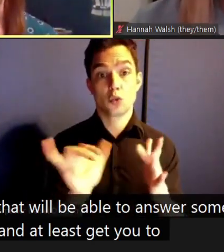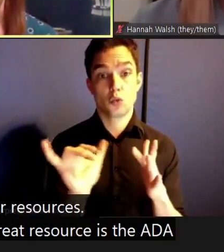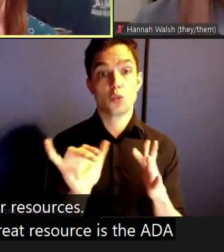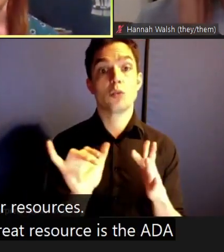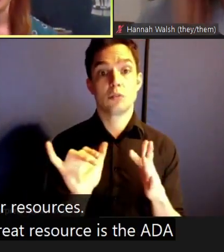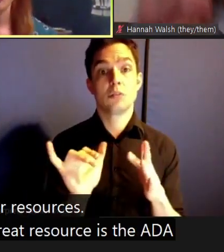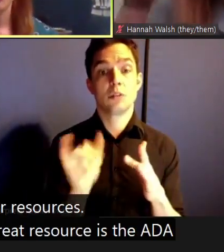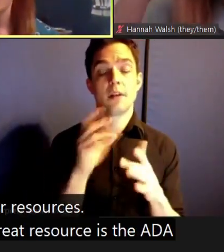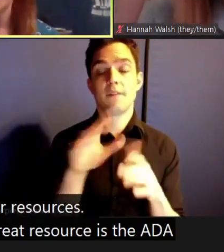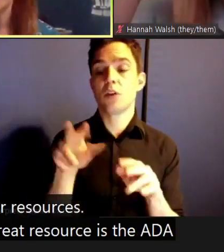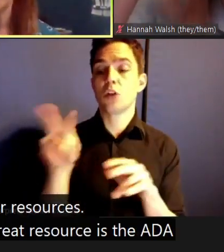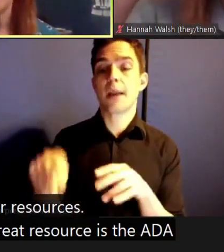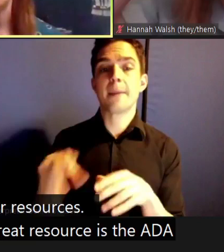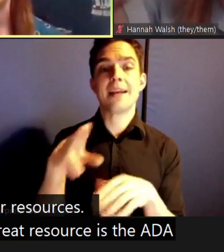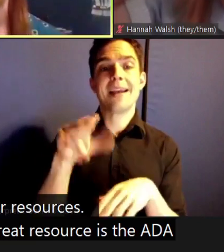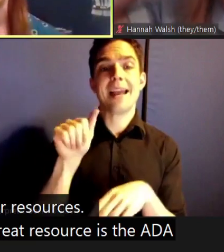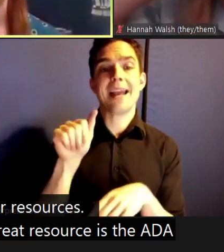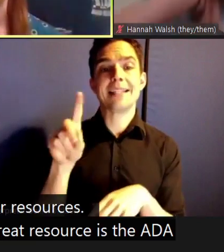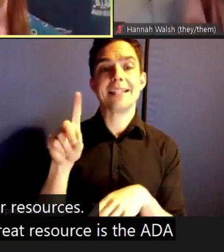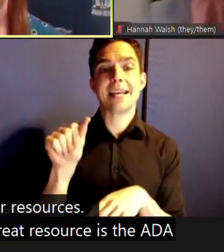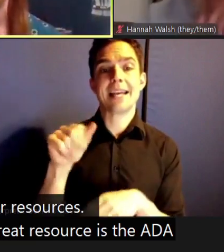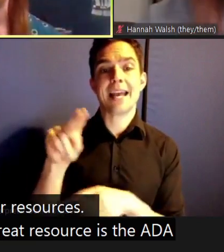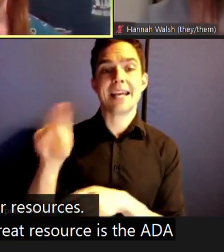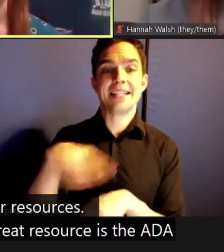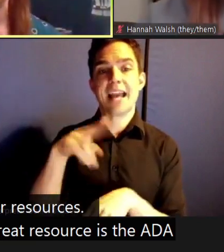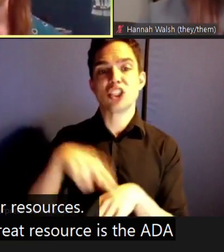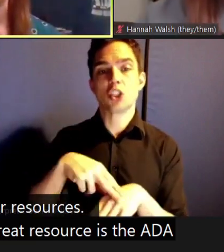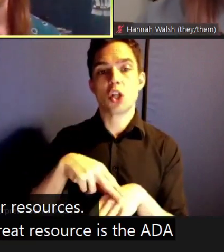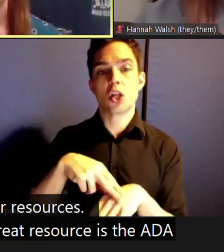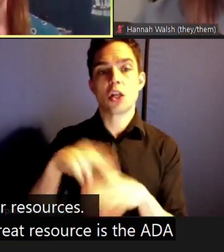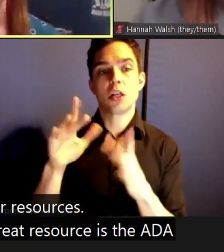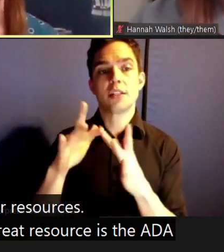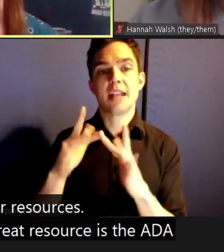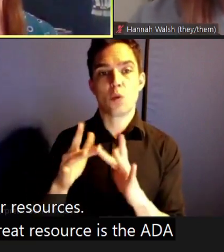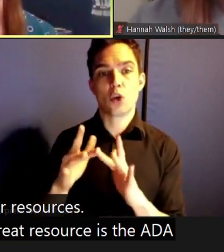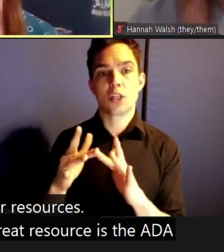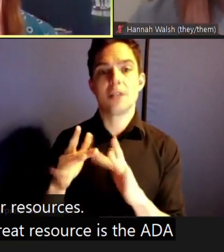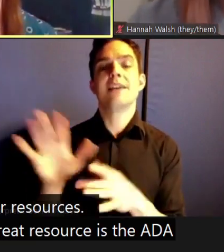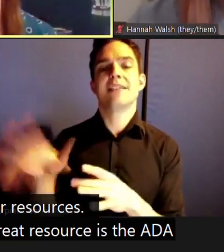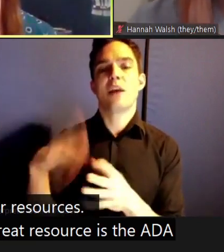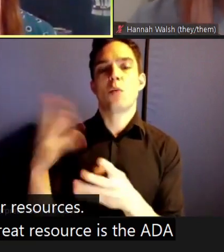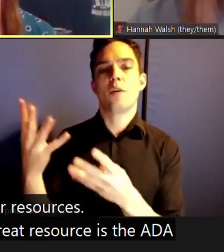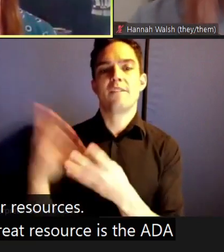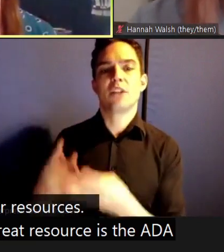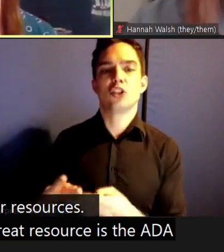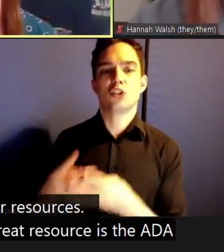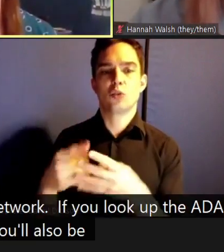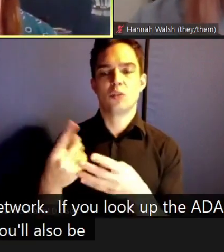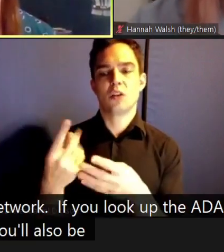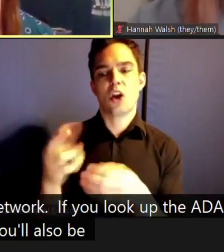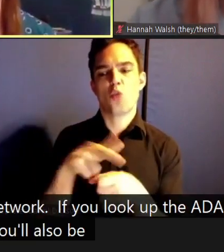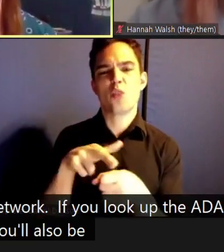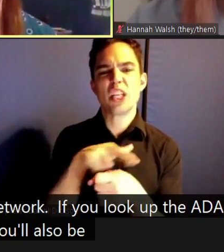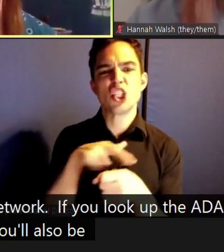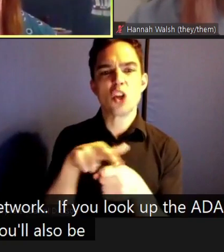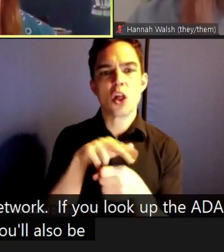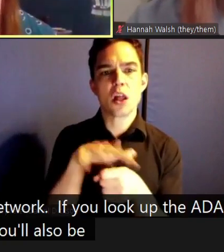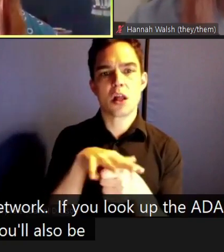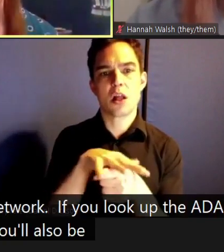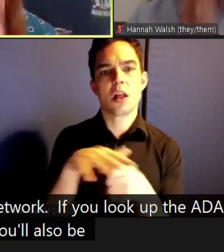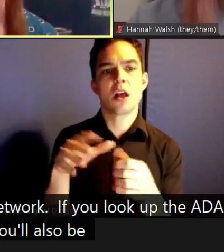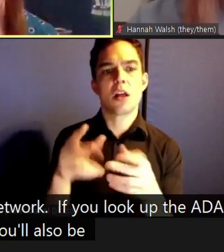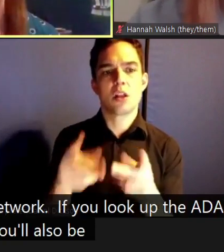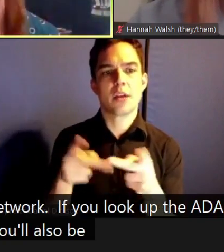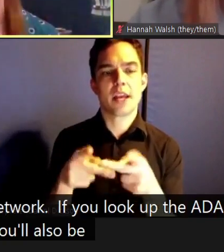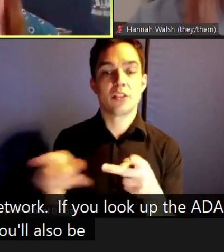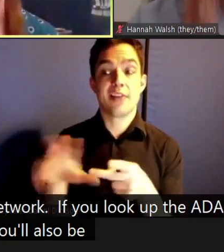look up the ADA National Network, you'll also be filtered to one of the regional locations, and they can also put you in touch, either